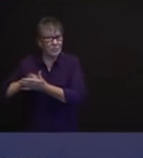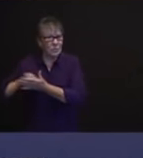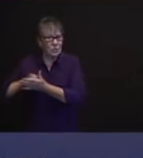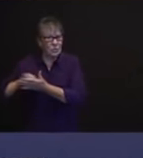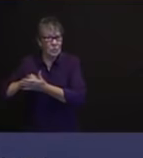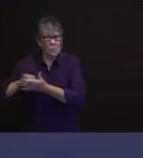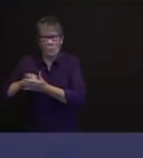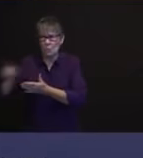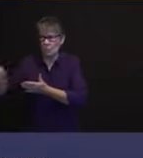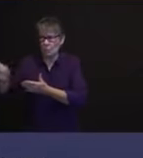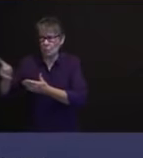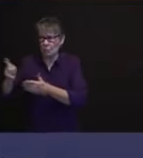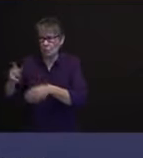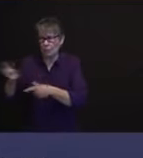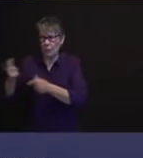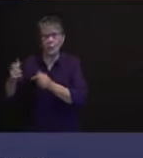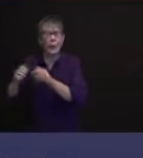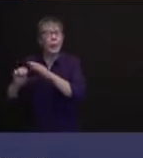Ed, anything you want to add to that?